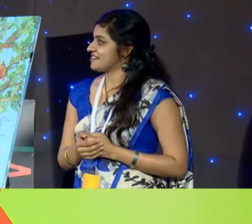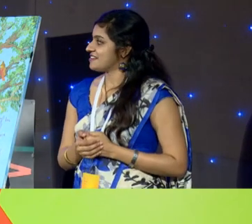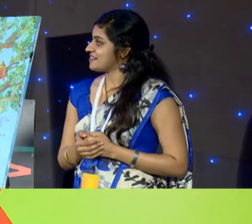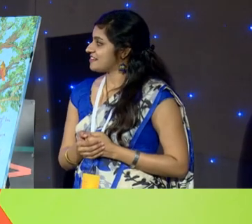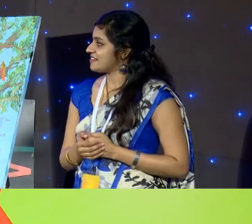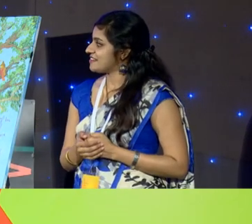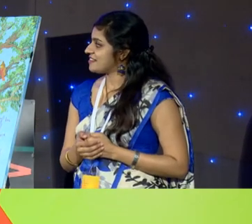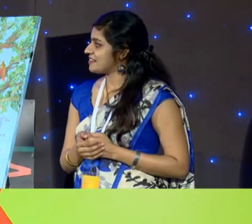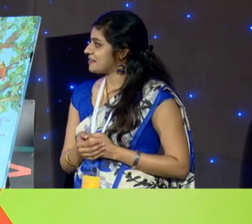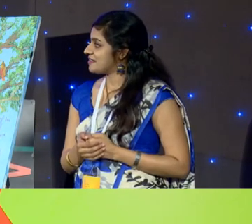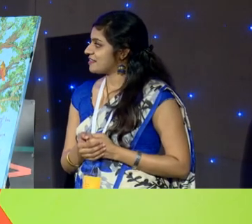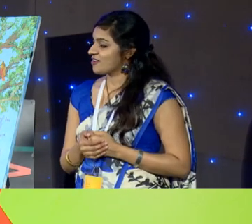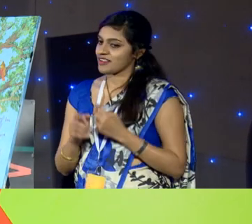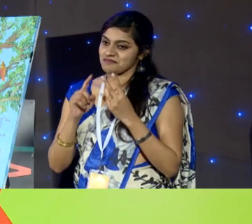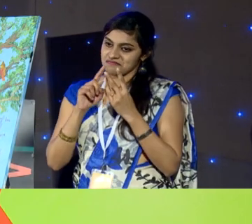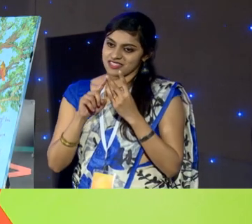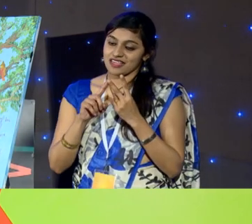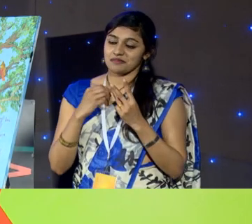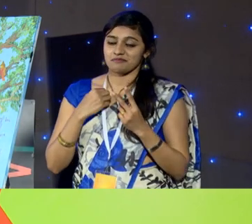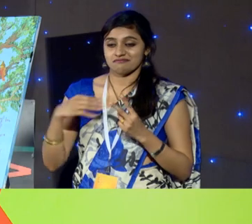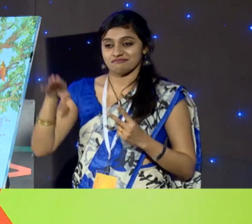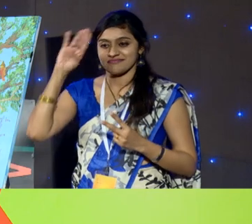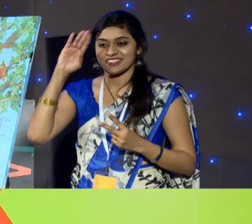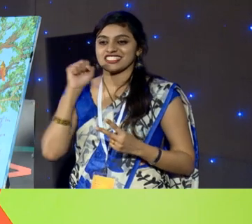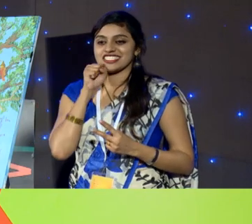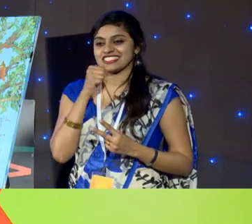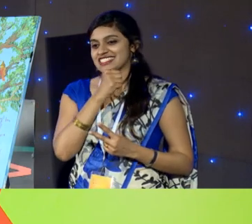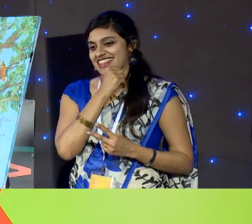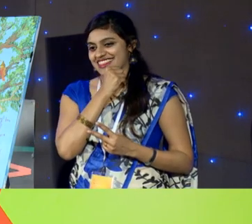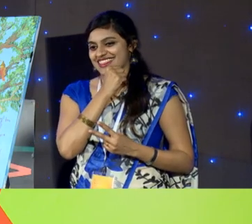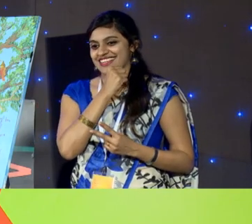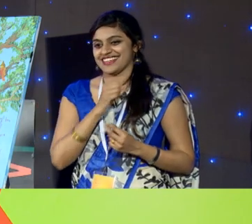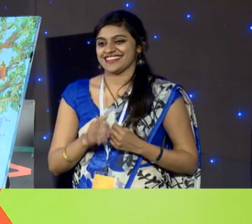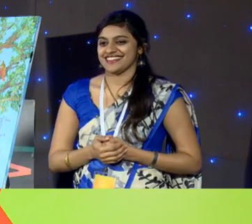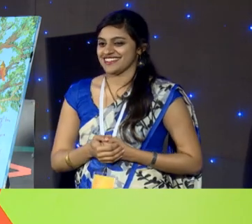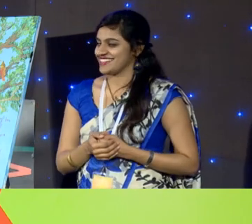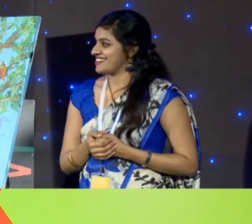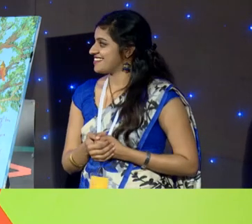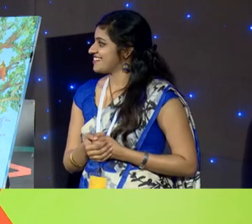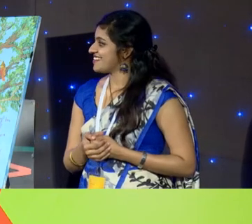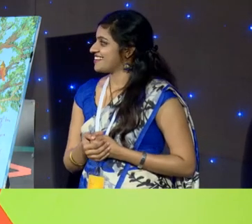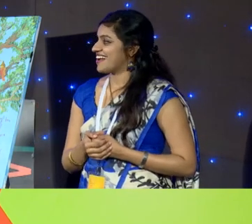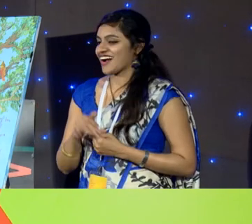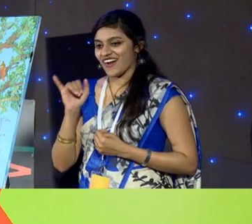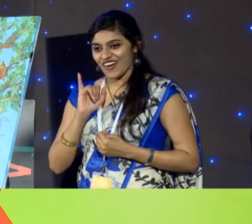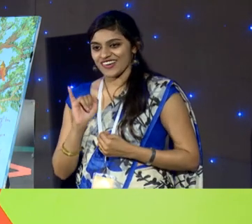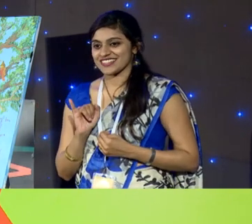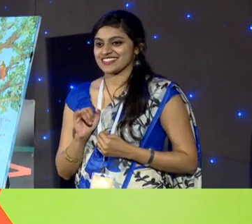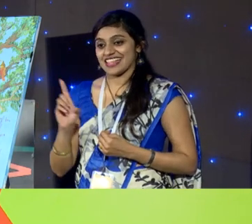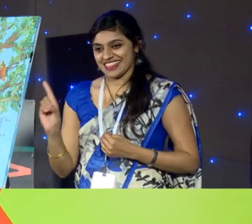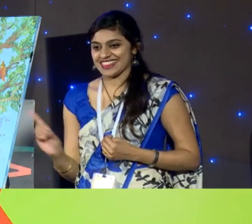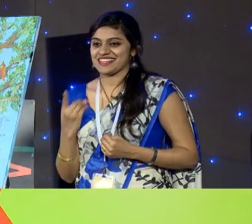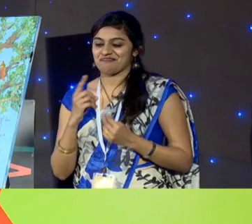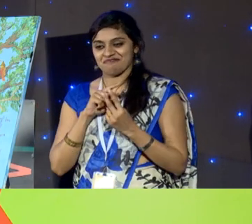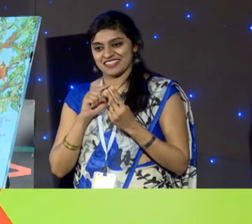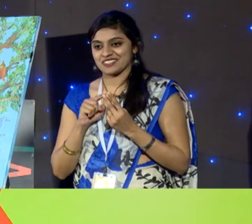salute Shantiji, and in her words, her better half, who are